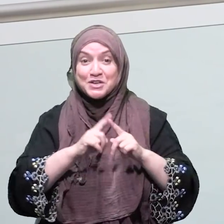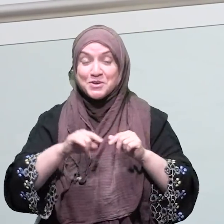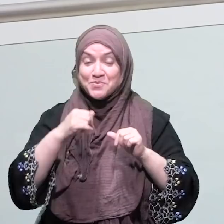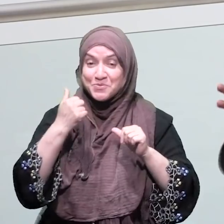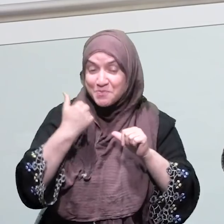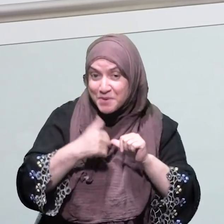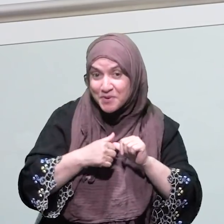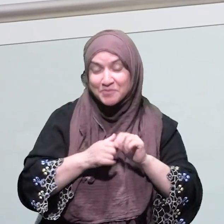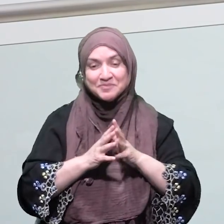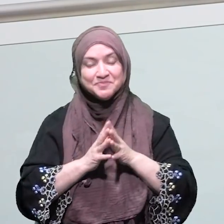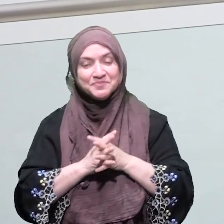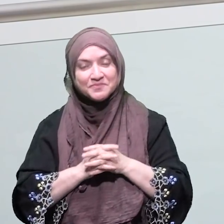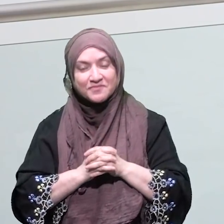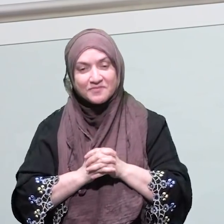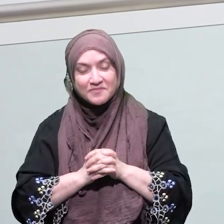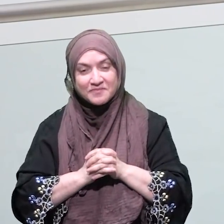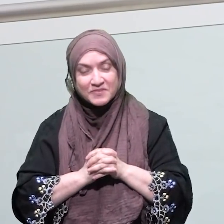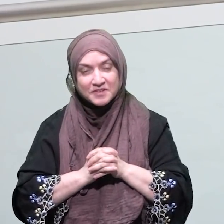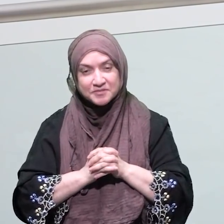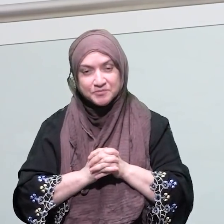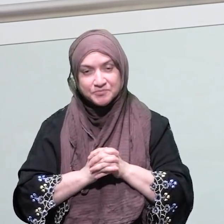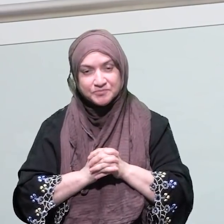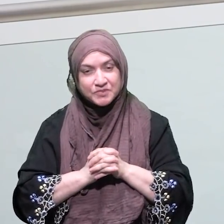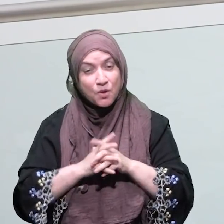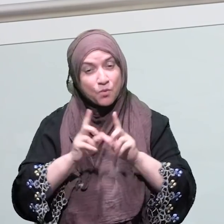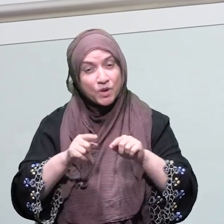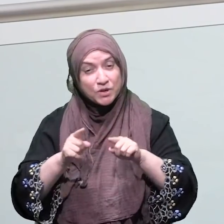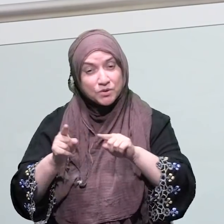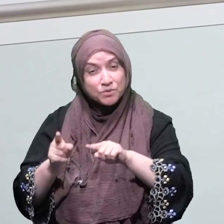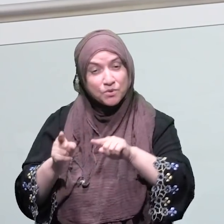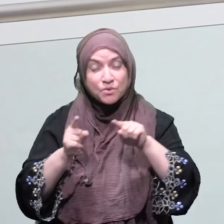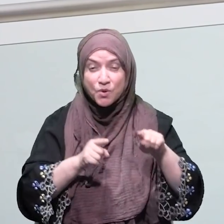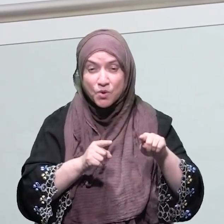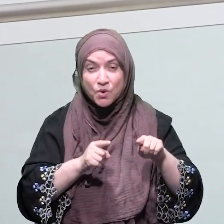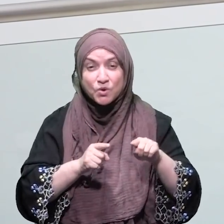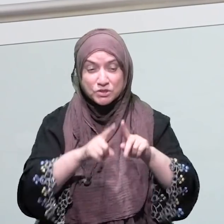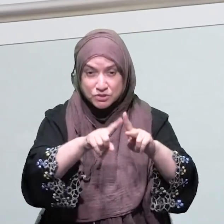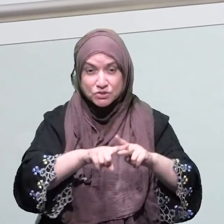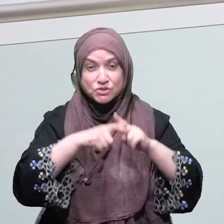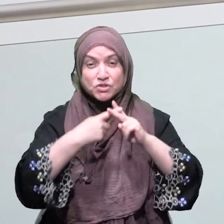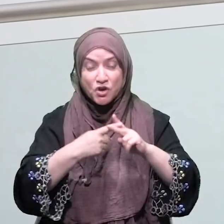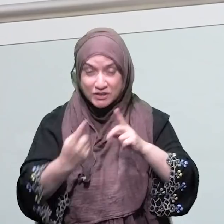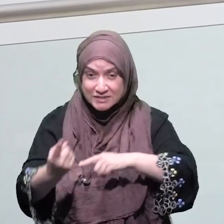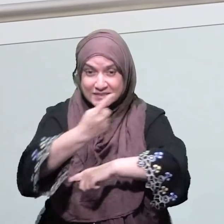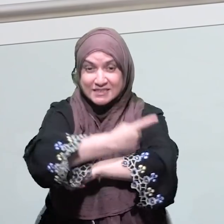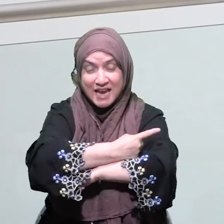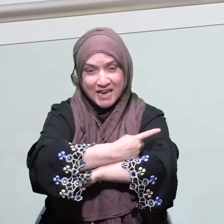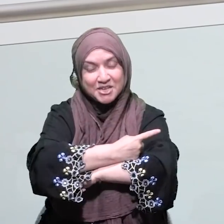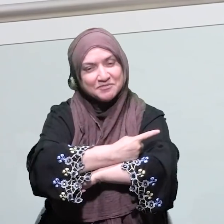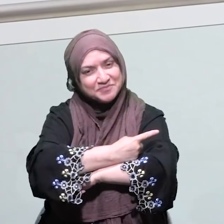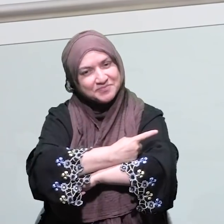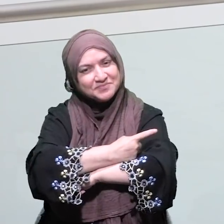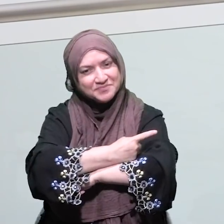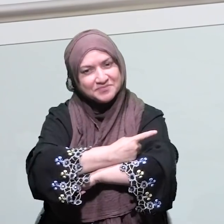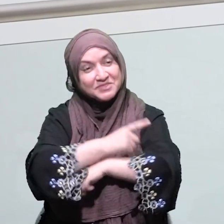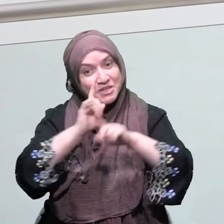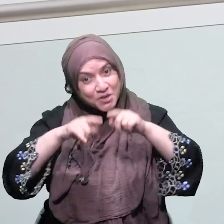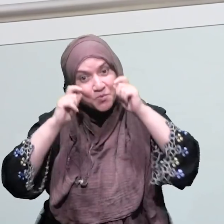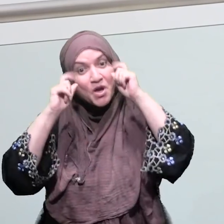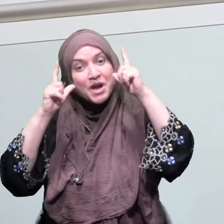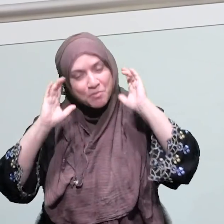there is a difference in your energy, there's a difference in your spirit as you're waking up, right? As you are going through those days. And the